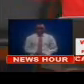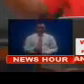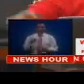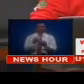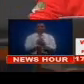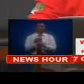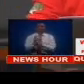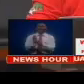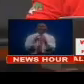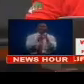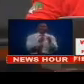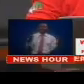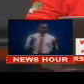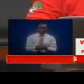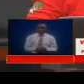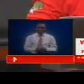Na gana ka dorson.